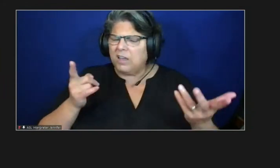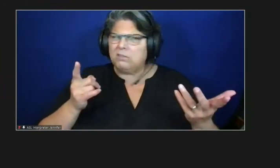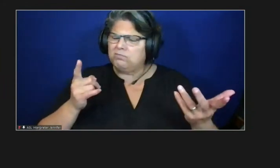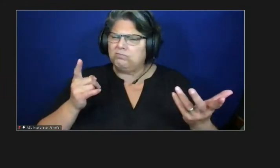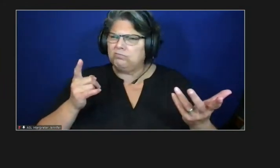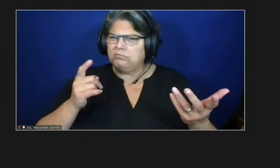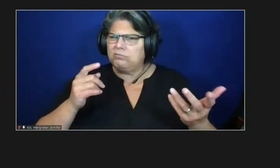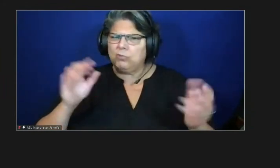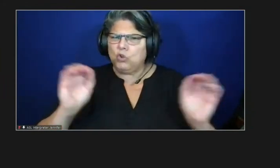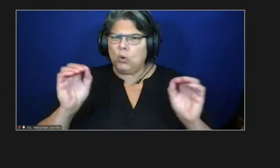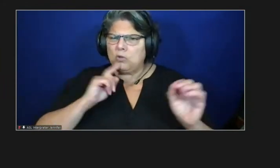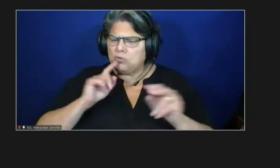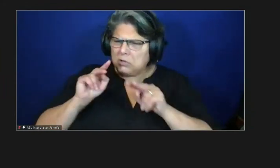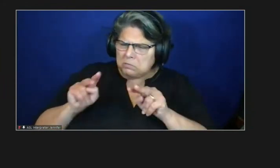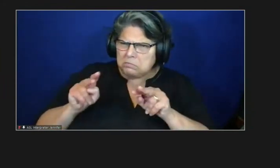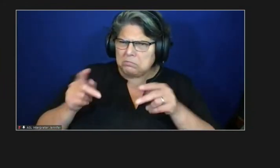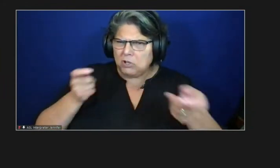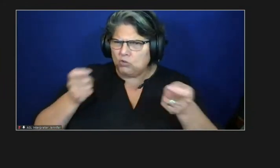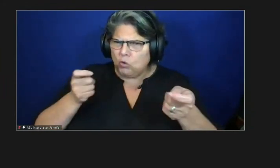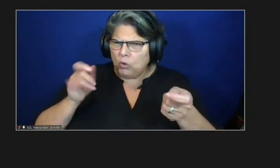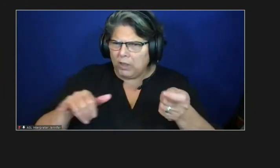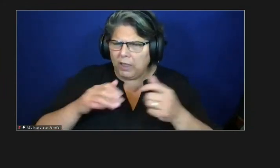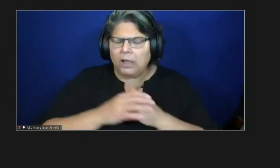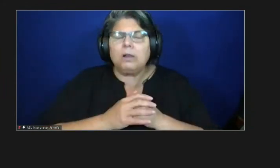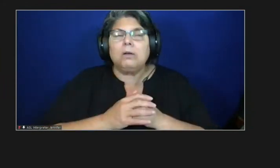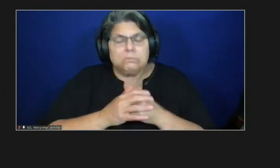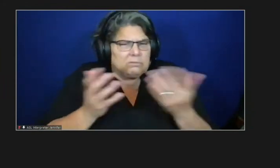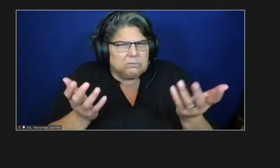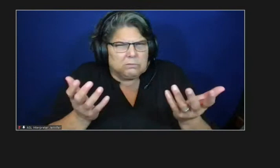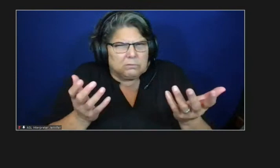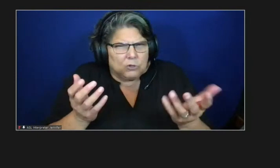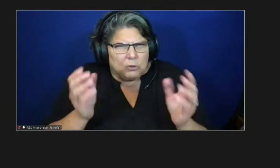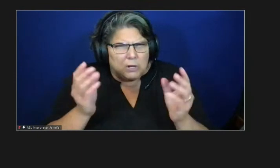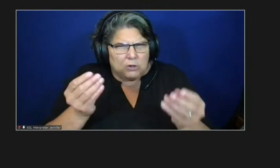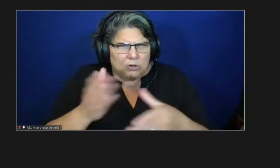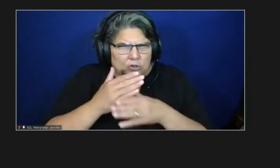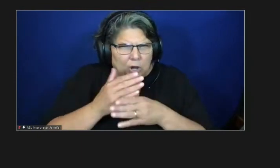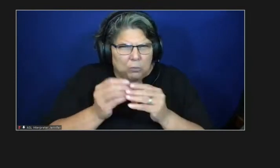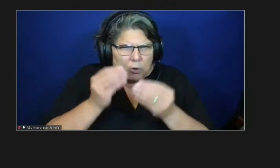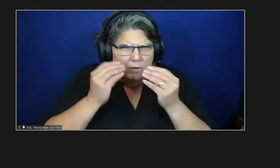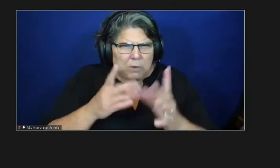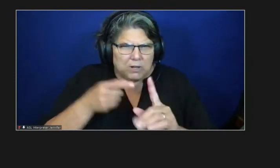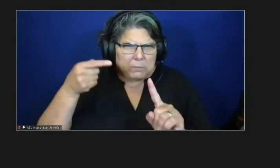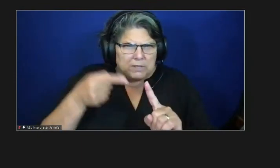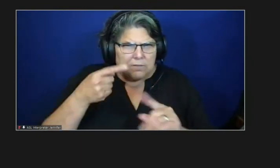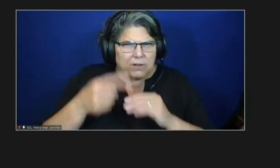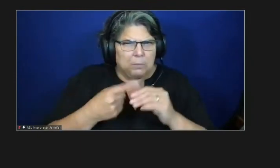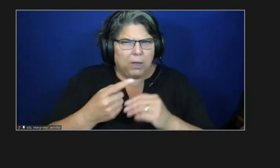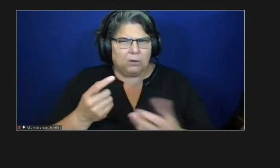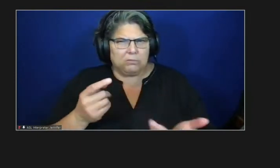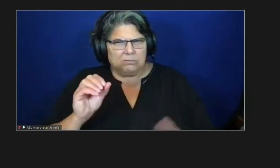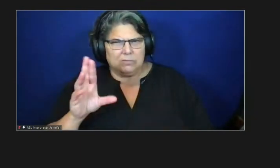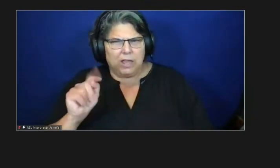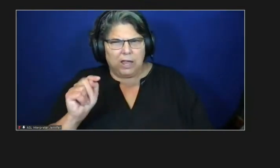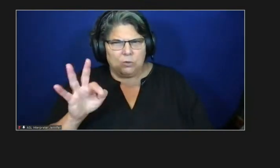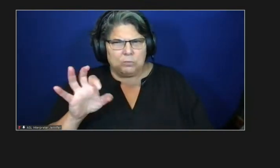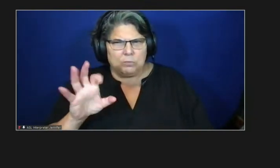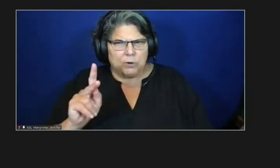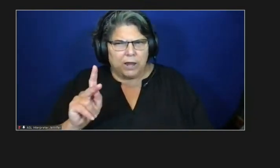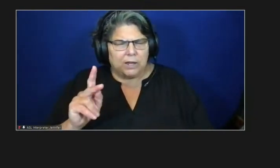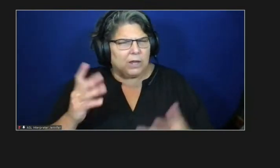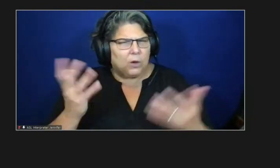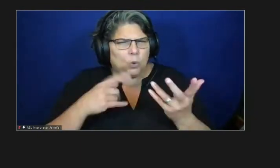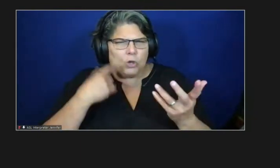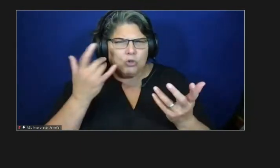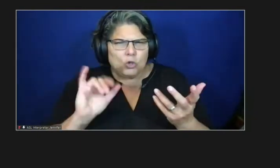handled. So I'm trying to find out, you know, if we can get any more details about the current specific outbreaks as well, and sort of what that's looking